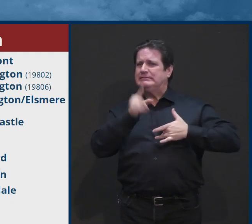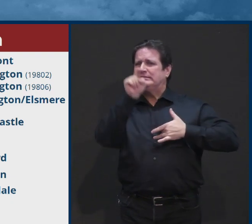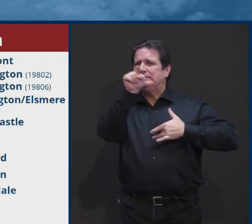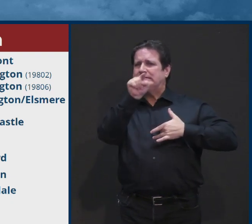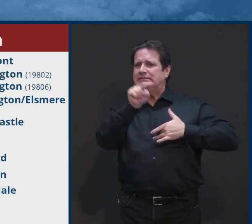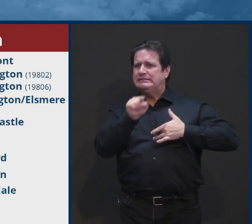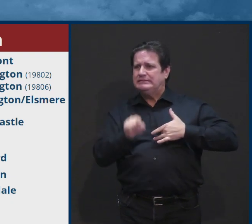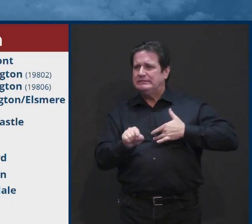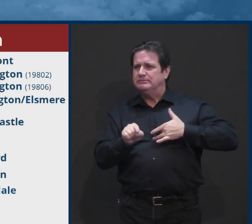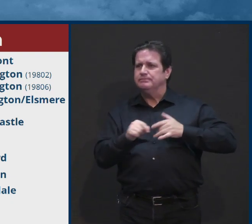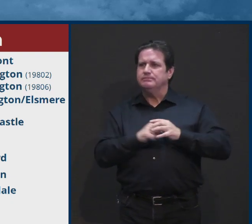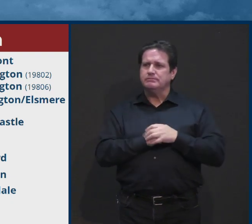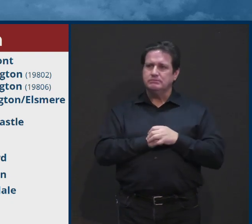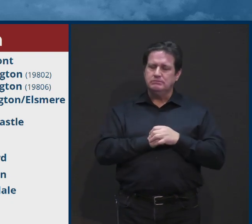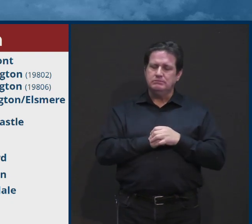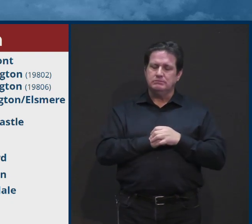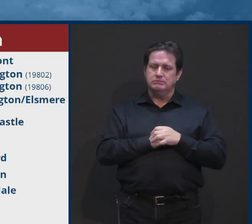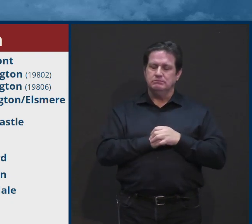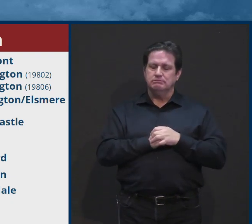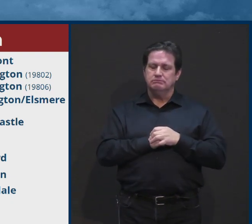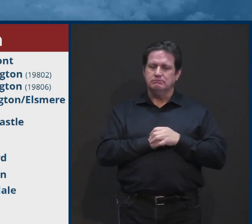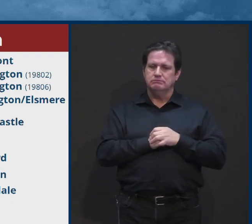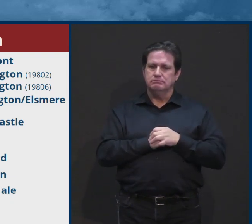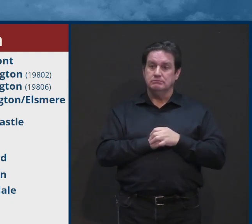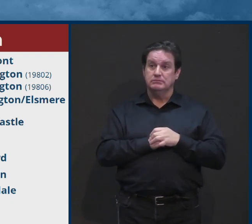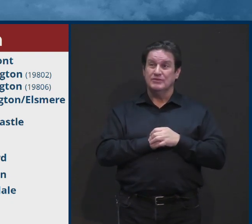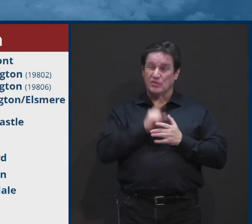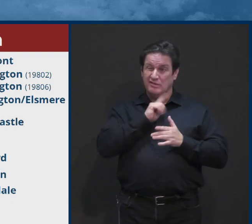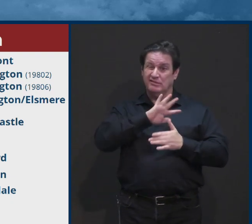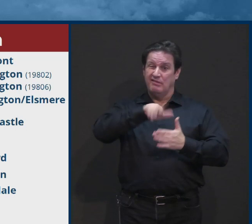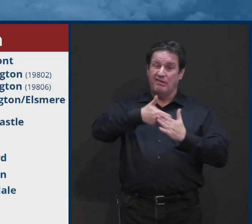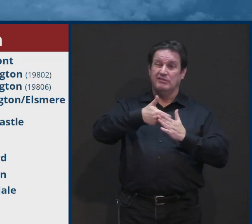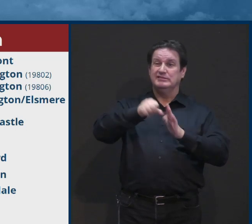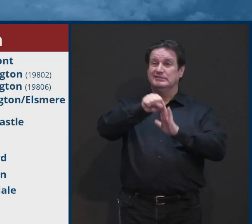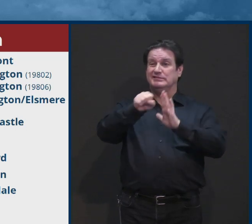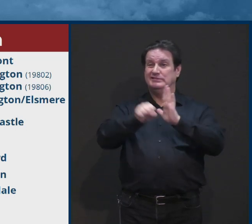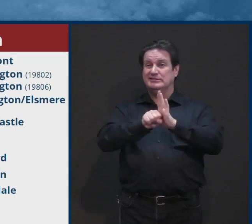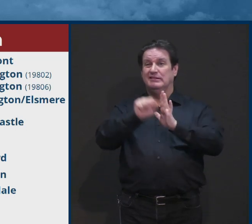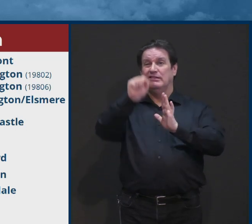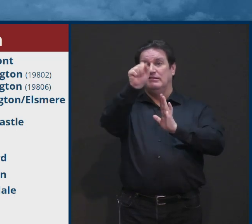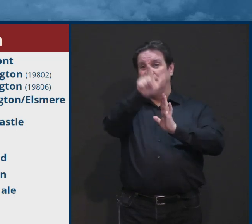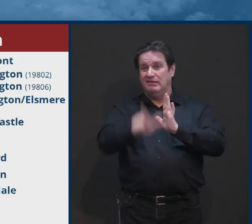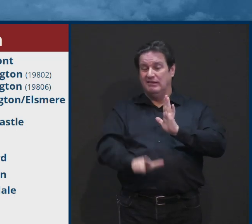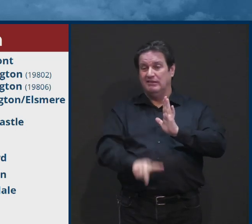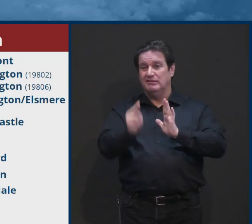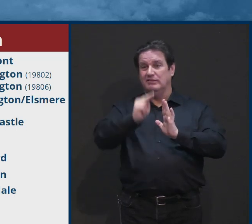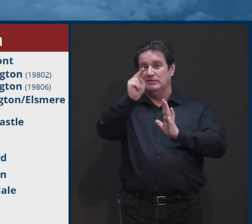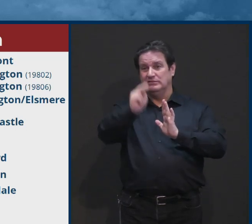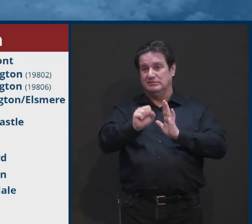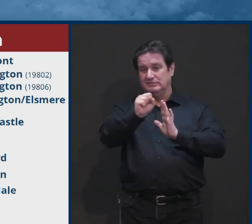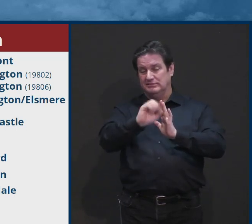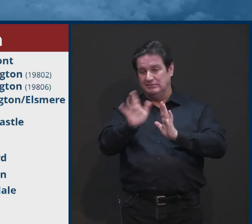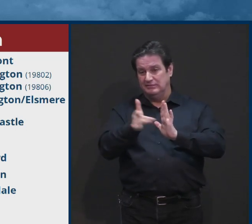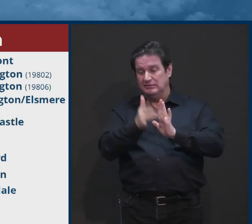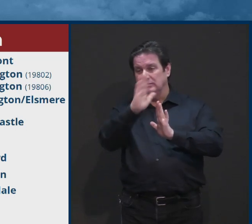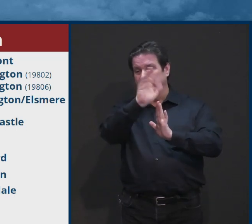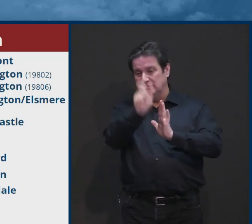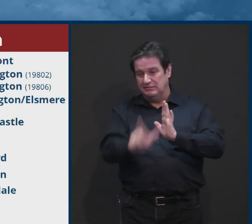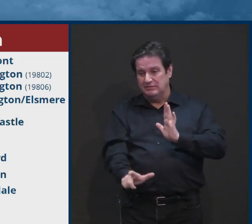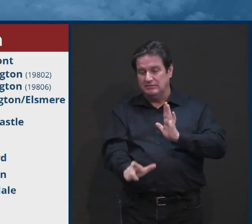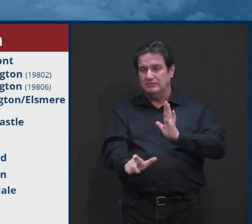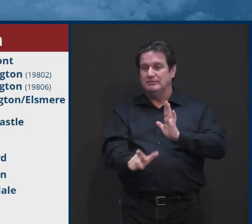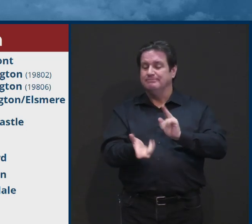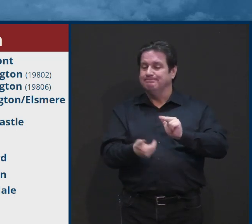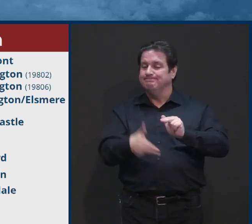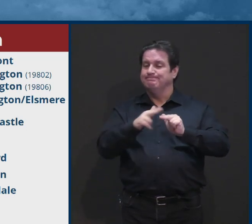So really, the entire state of Delaware has